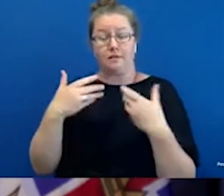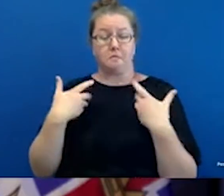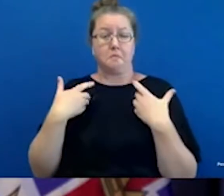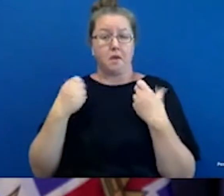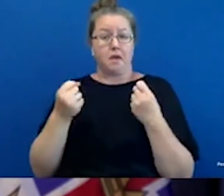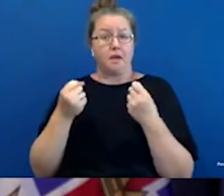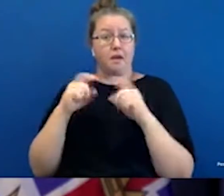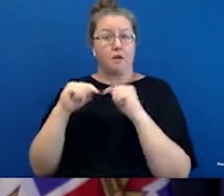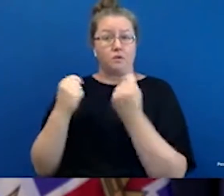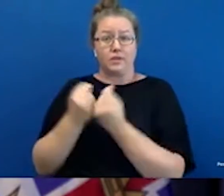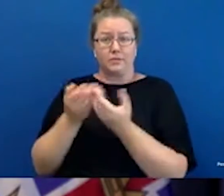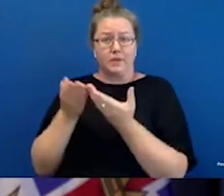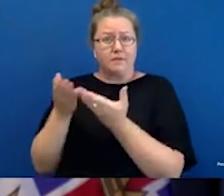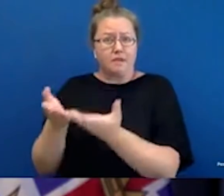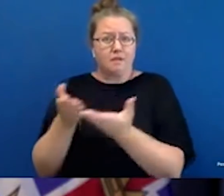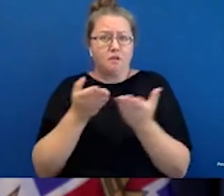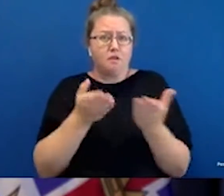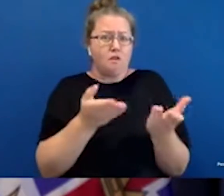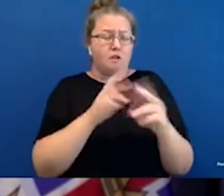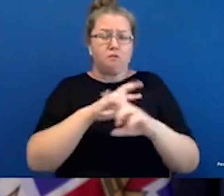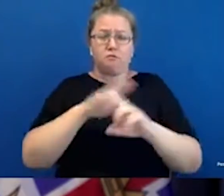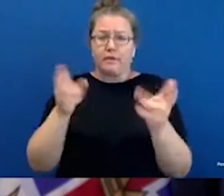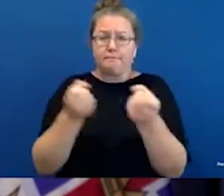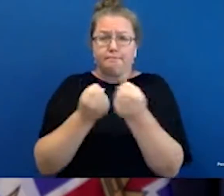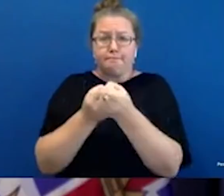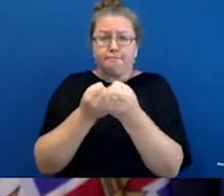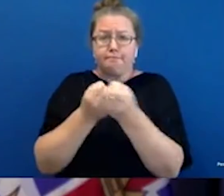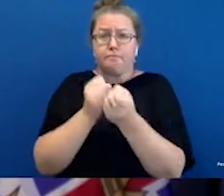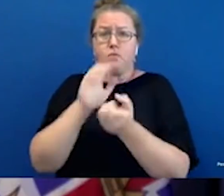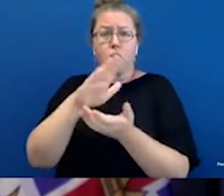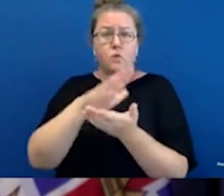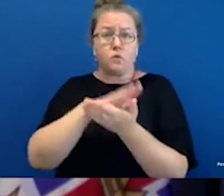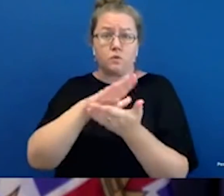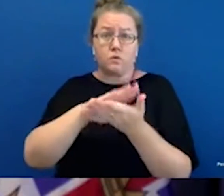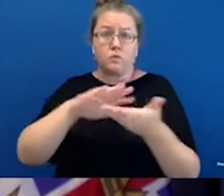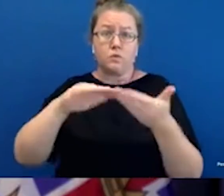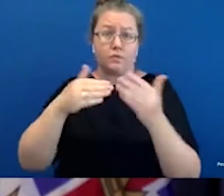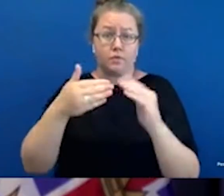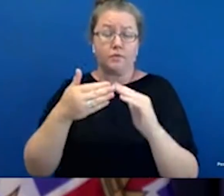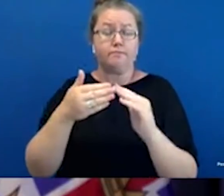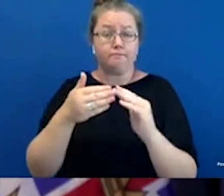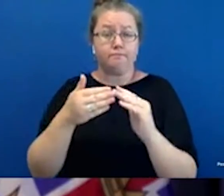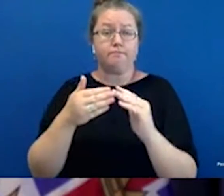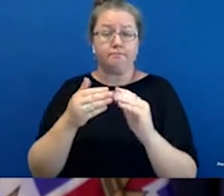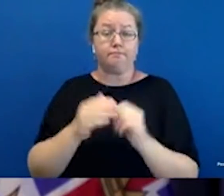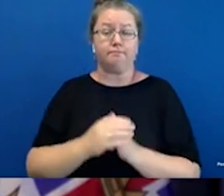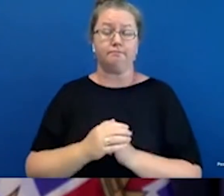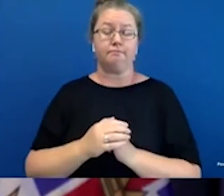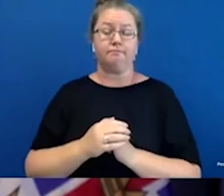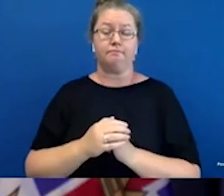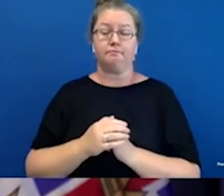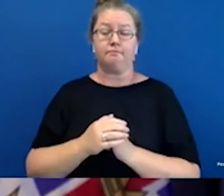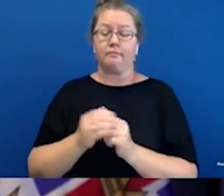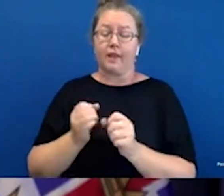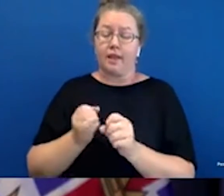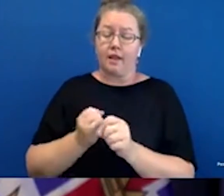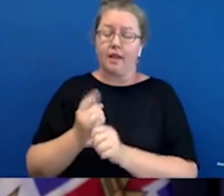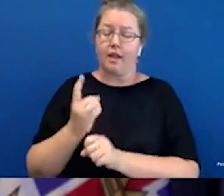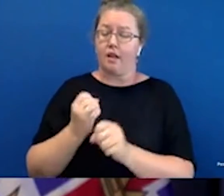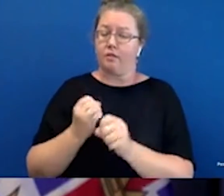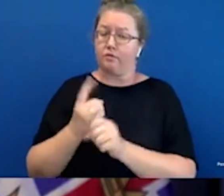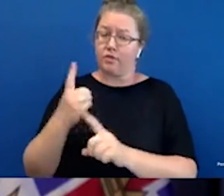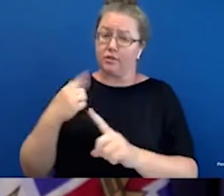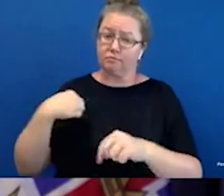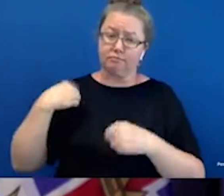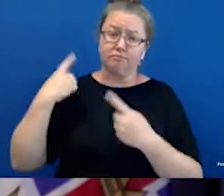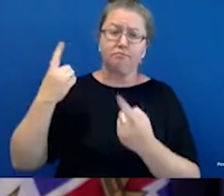health teams are ready and will be there to support your school community as we need to going through this. And like